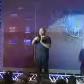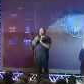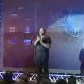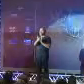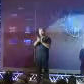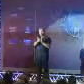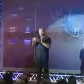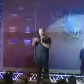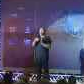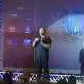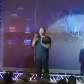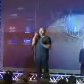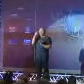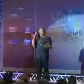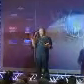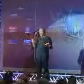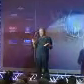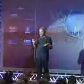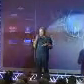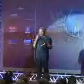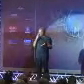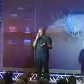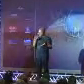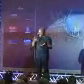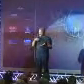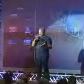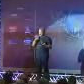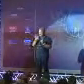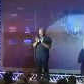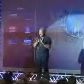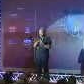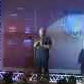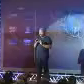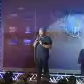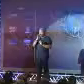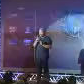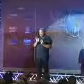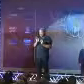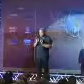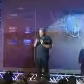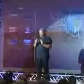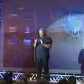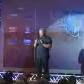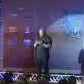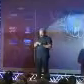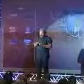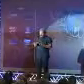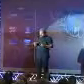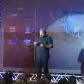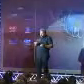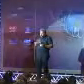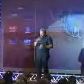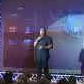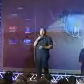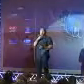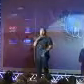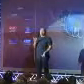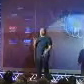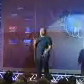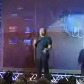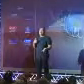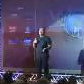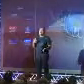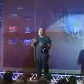Why? Because I can't get manufacturing companies in Brazil to manufacture